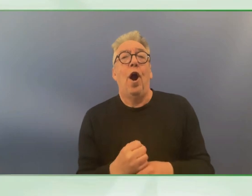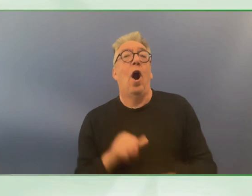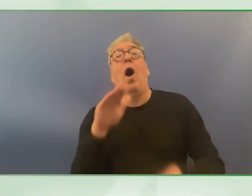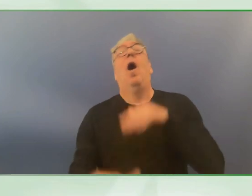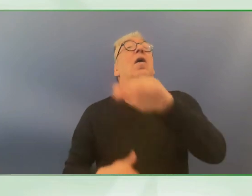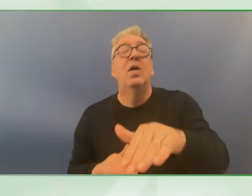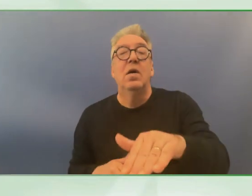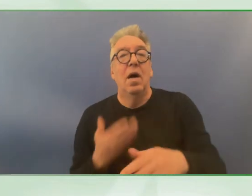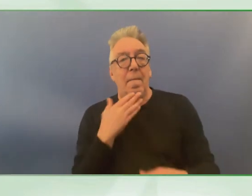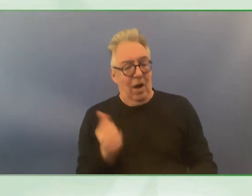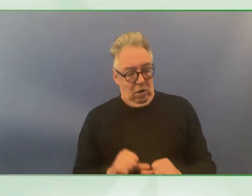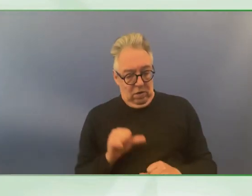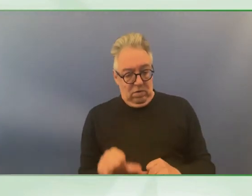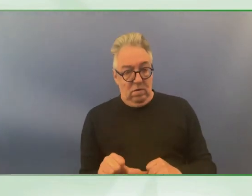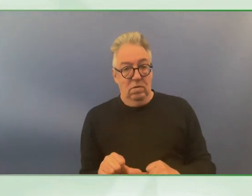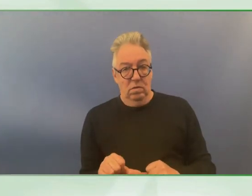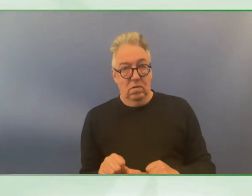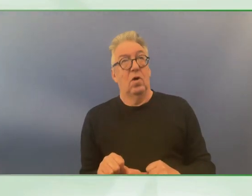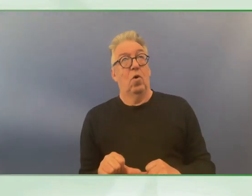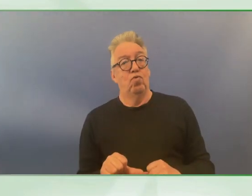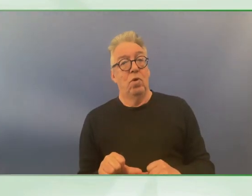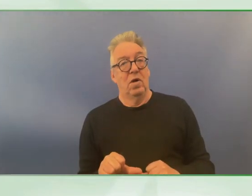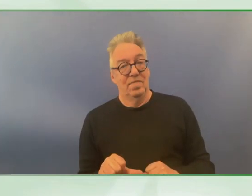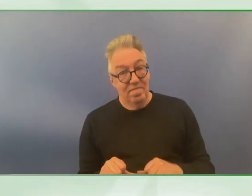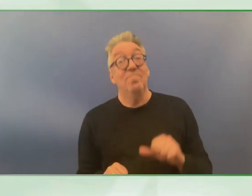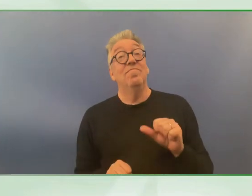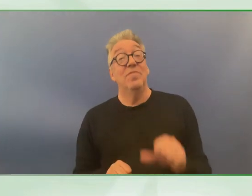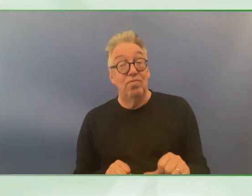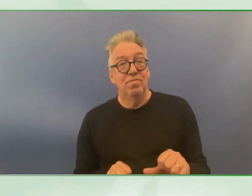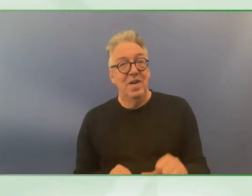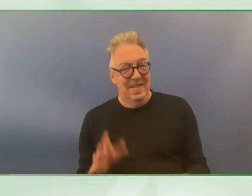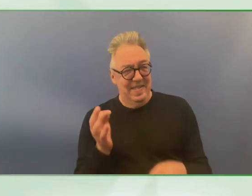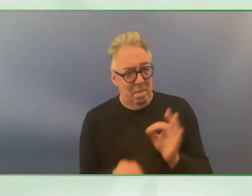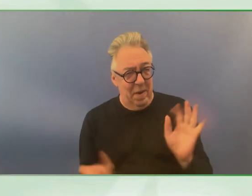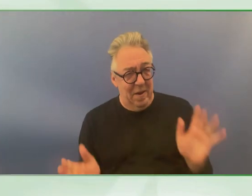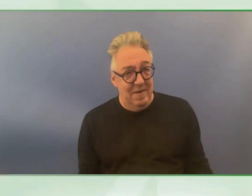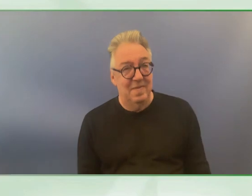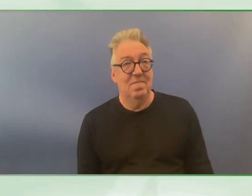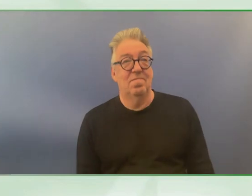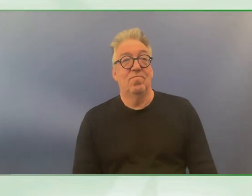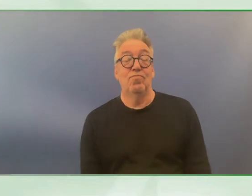honestly, this is something as simple as that, but I've learned it from